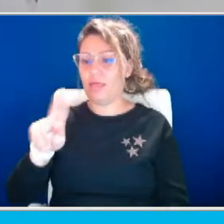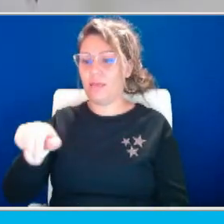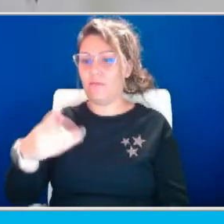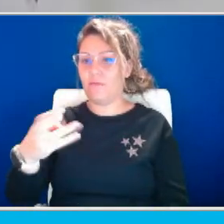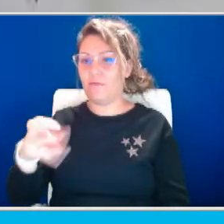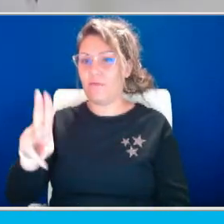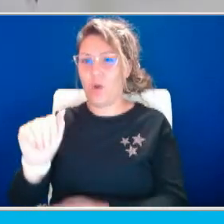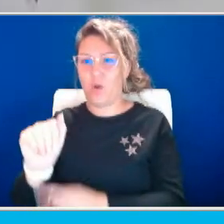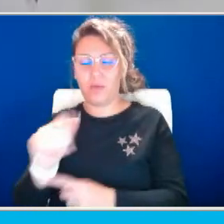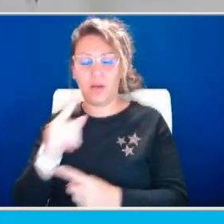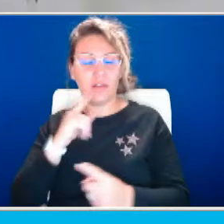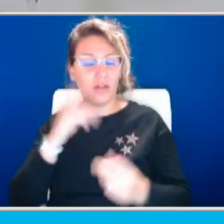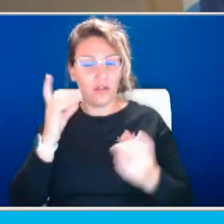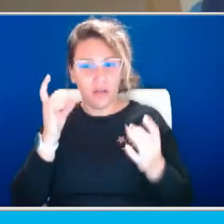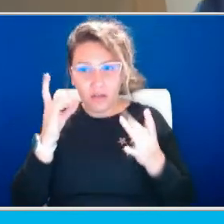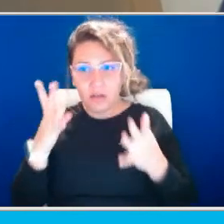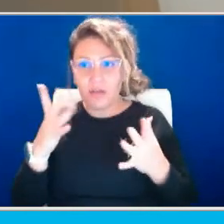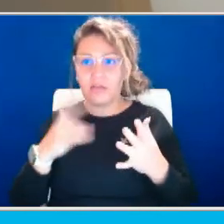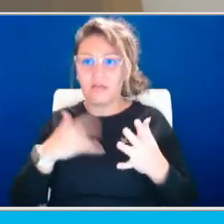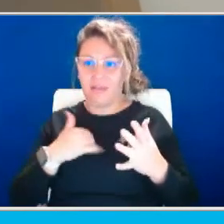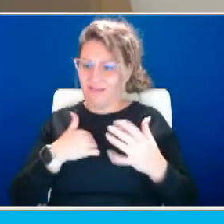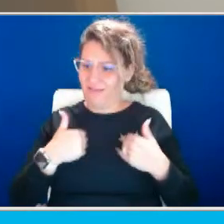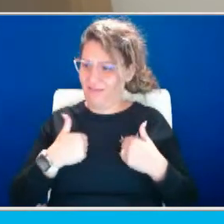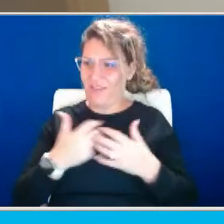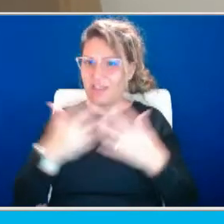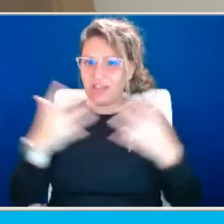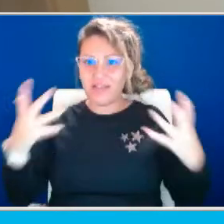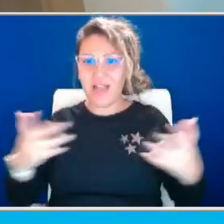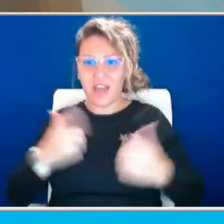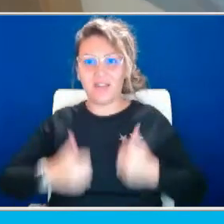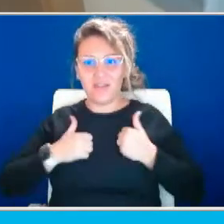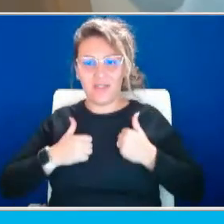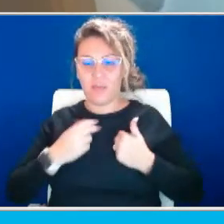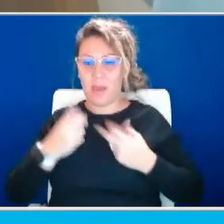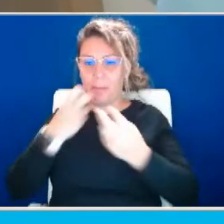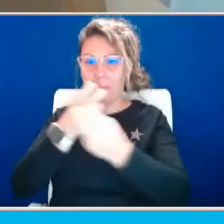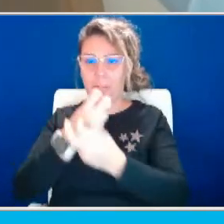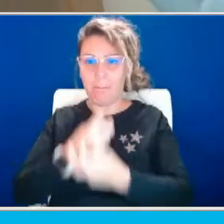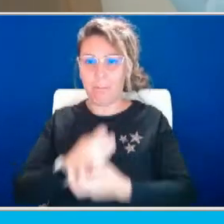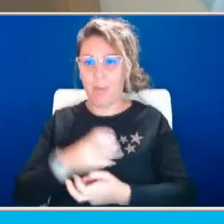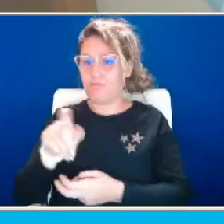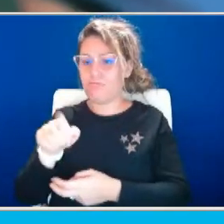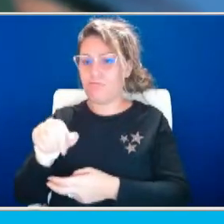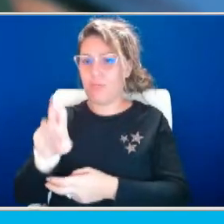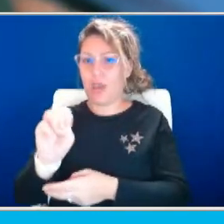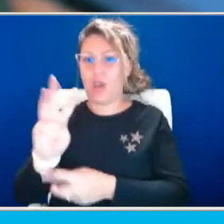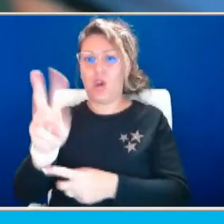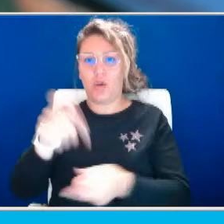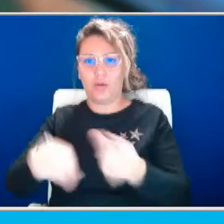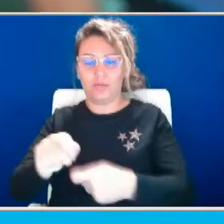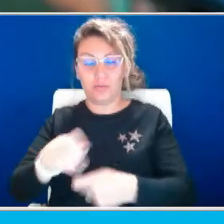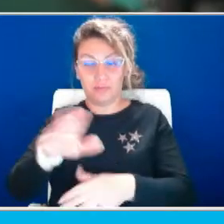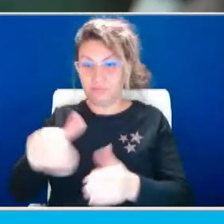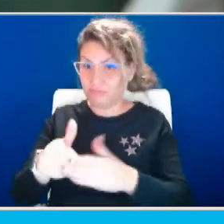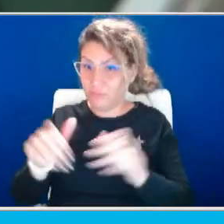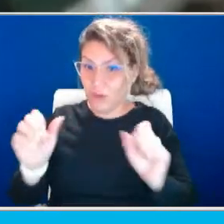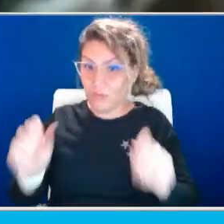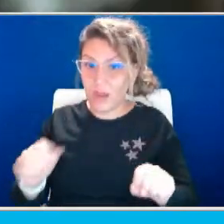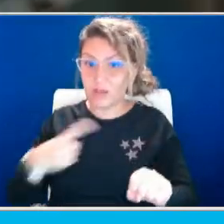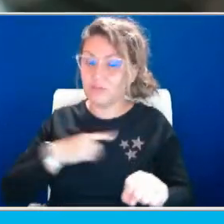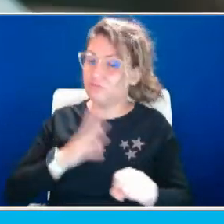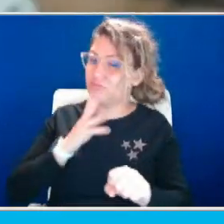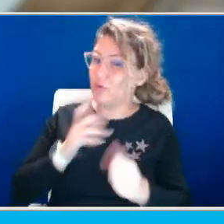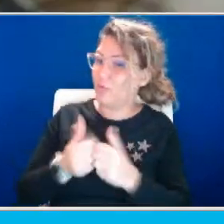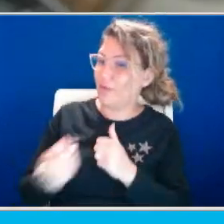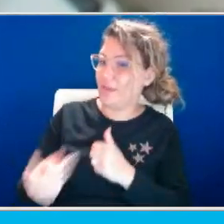just got a lot of living to do yet. And a bone marrow transplant is making all of that possible. We talk with him and his care